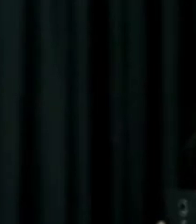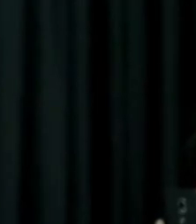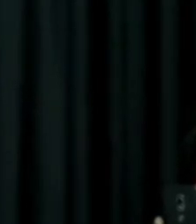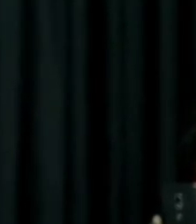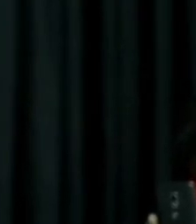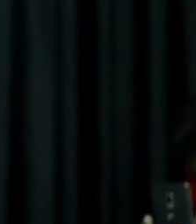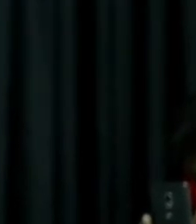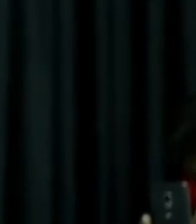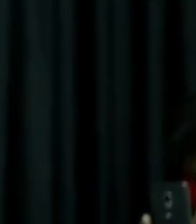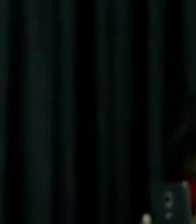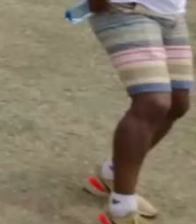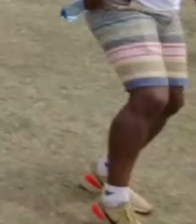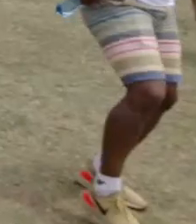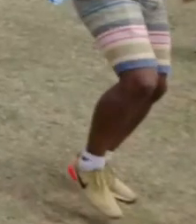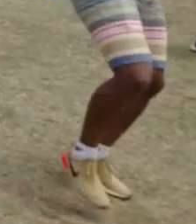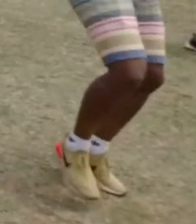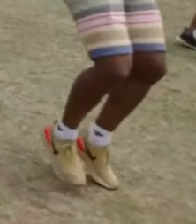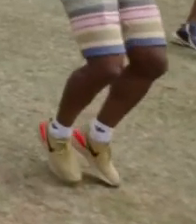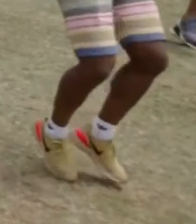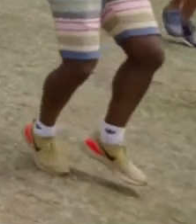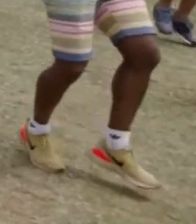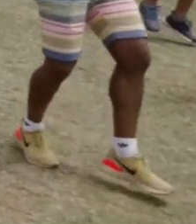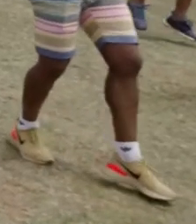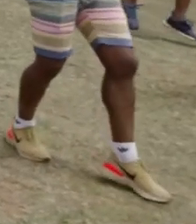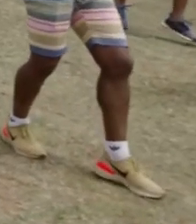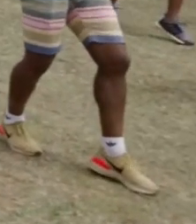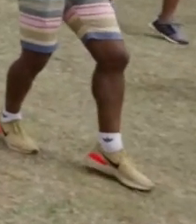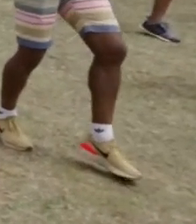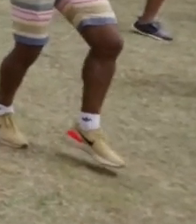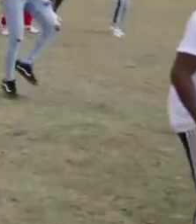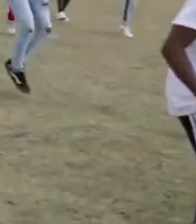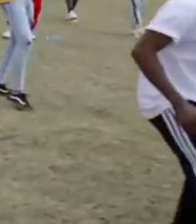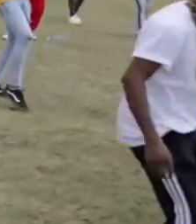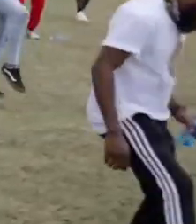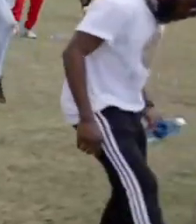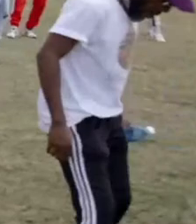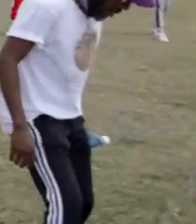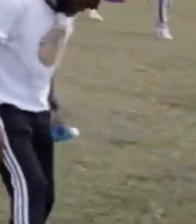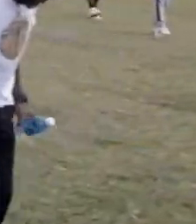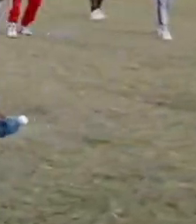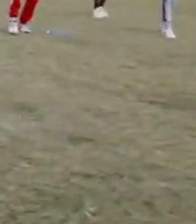real man is a man with respect and manners. That's the definition of